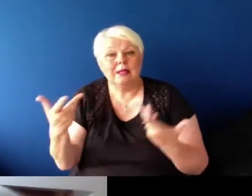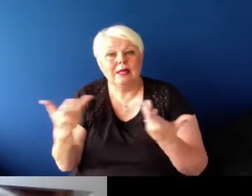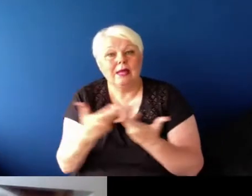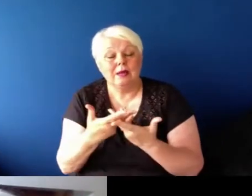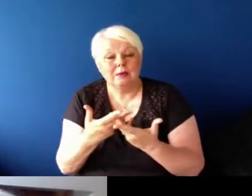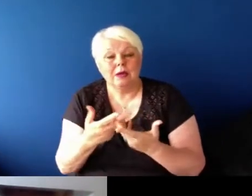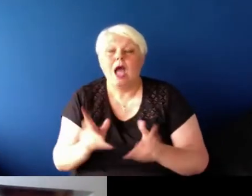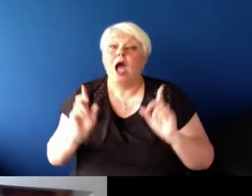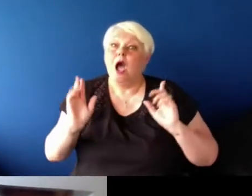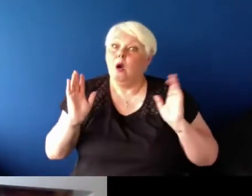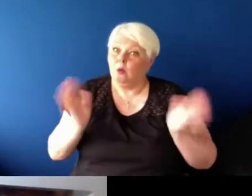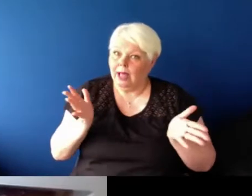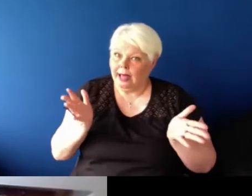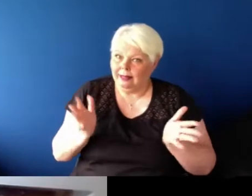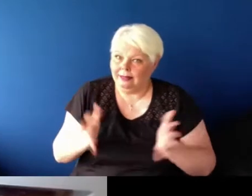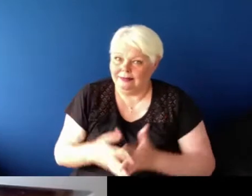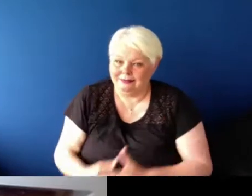Well,